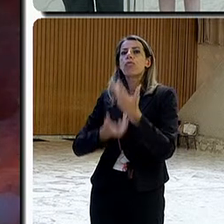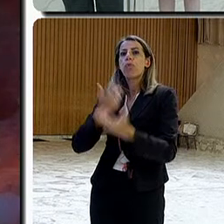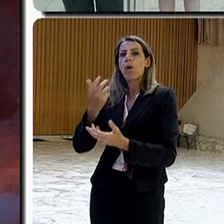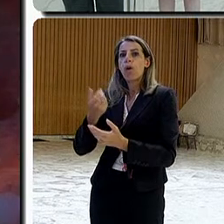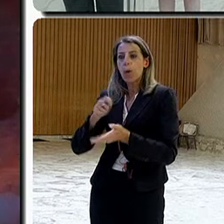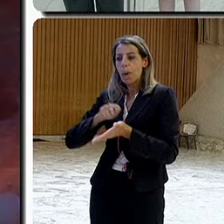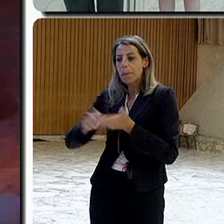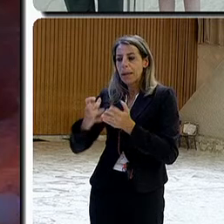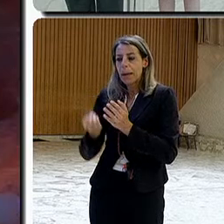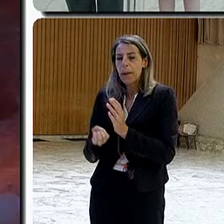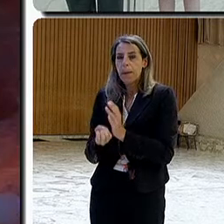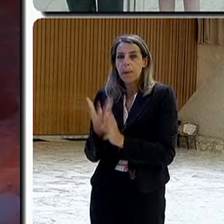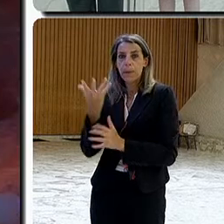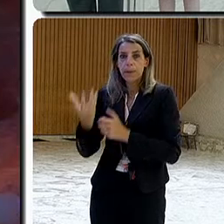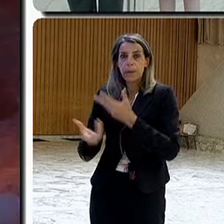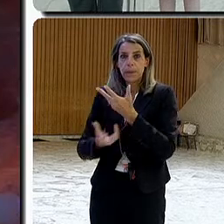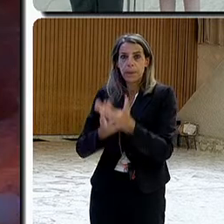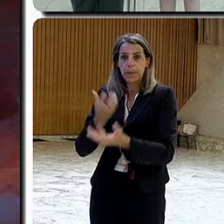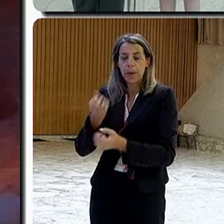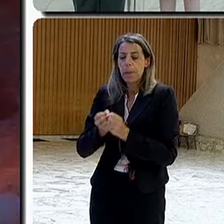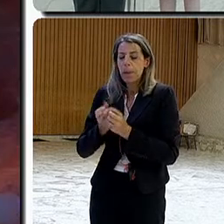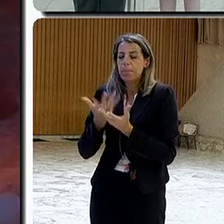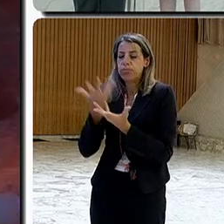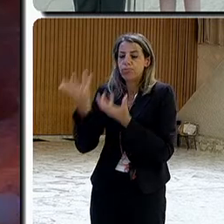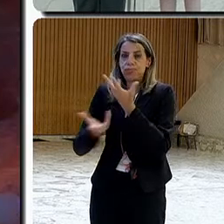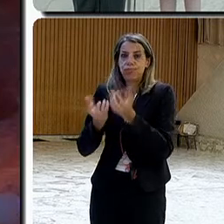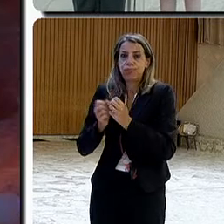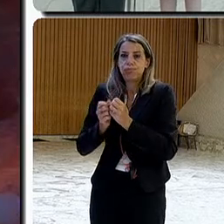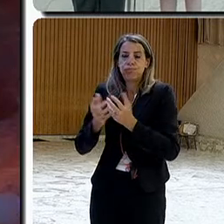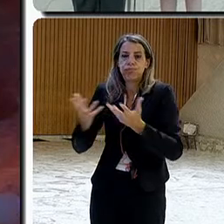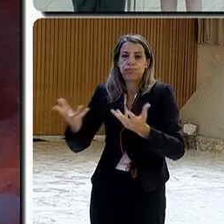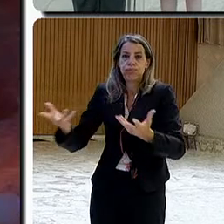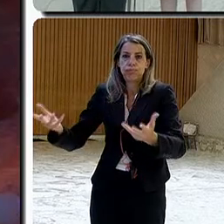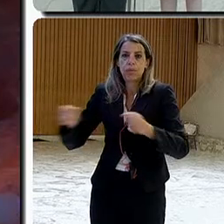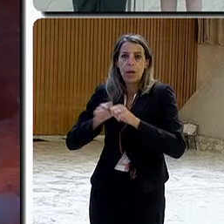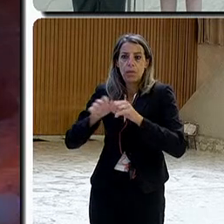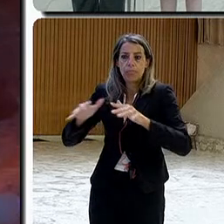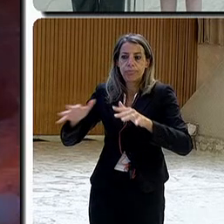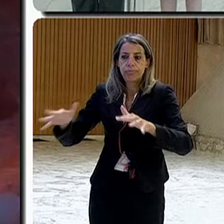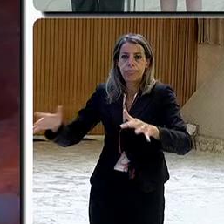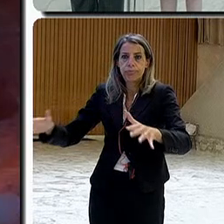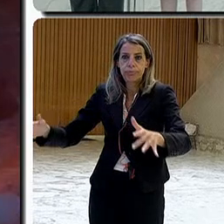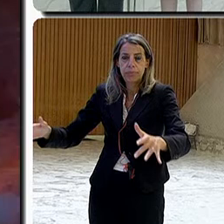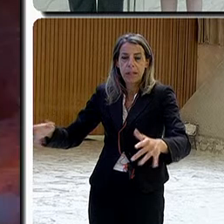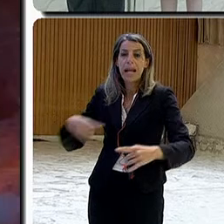kindle, blaze. The rite of Christian relationship ignites the spark of